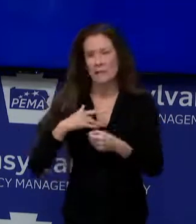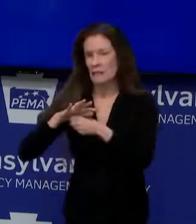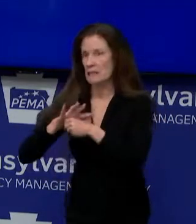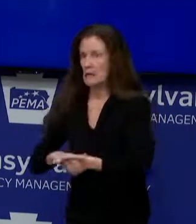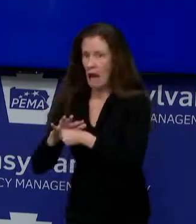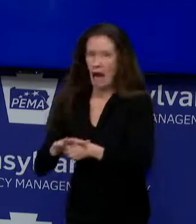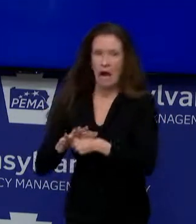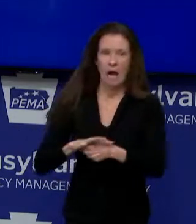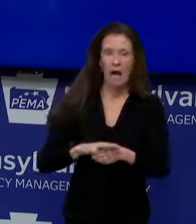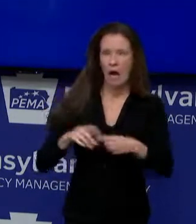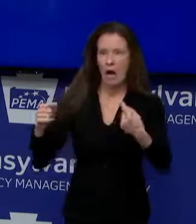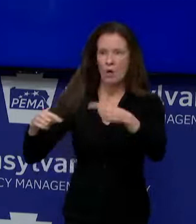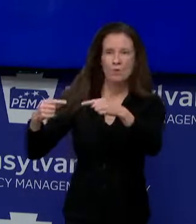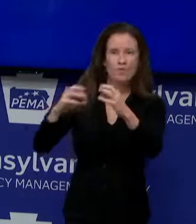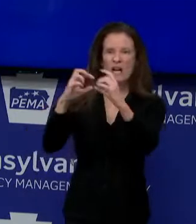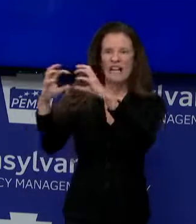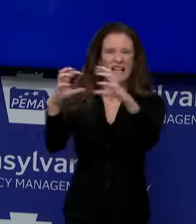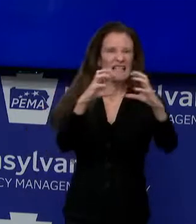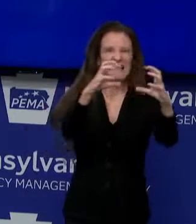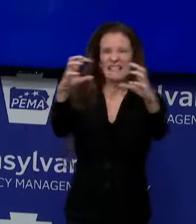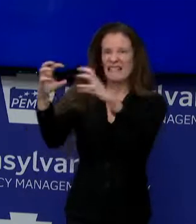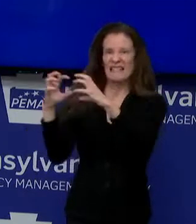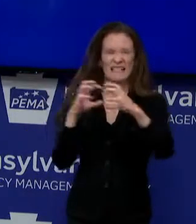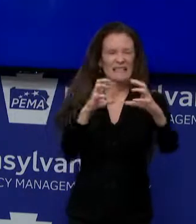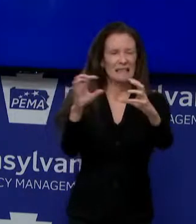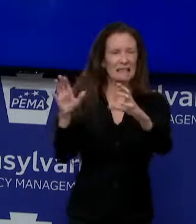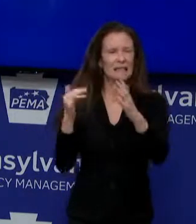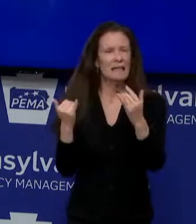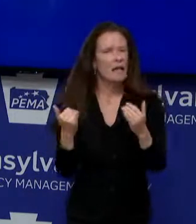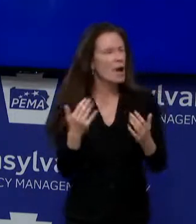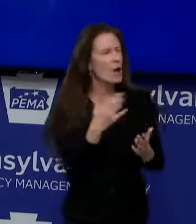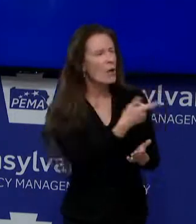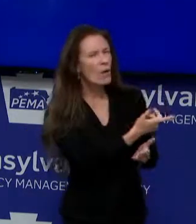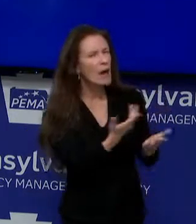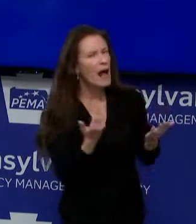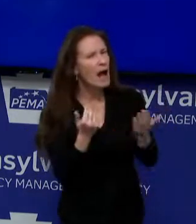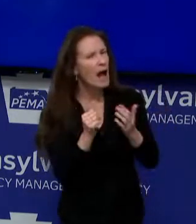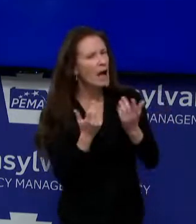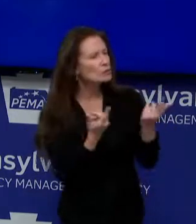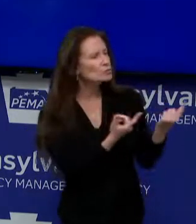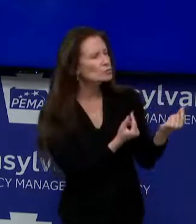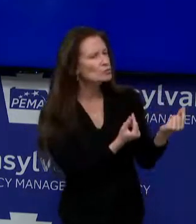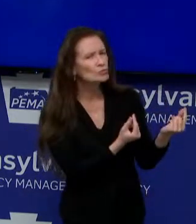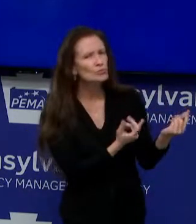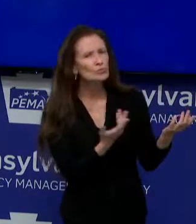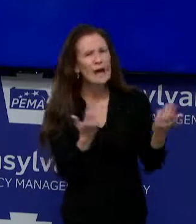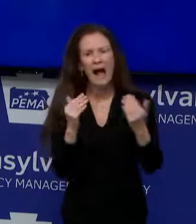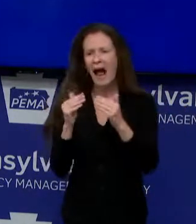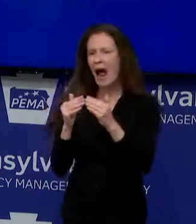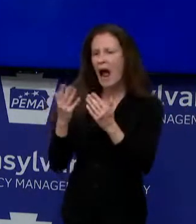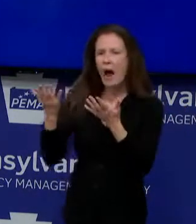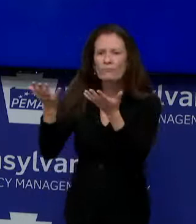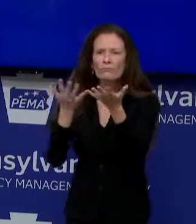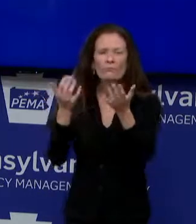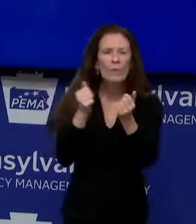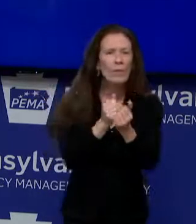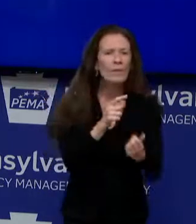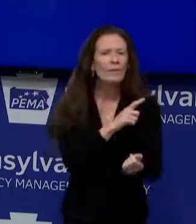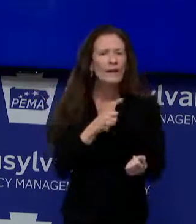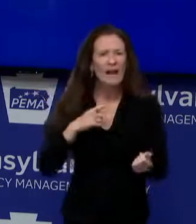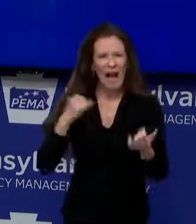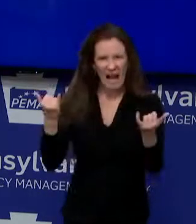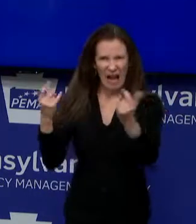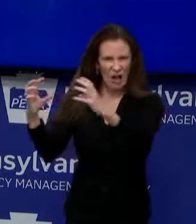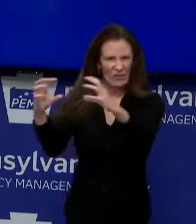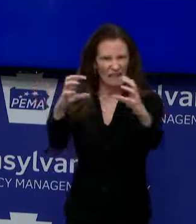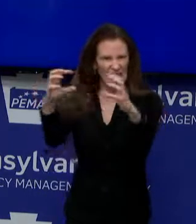have on how you approach your conversations in collaboration with the legislature on the issue moving forward? And also, is